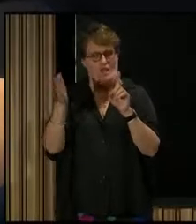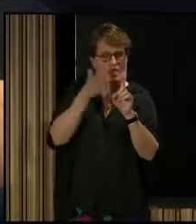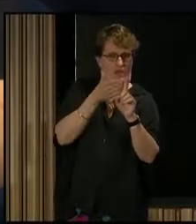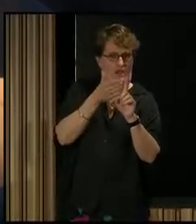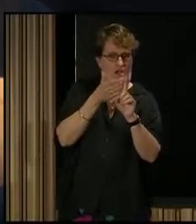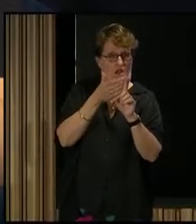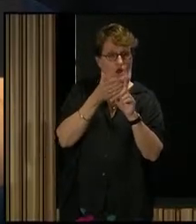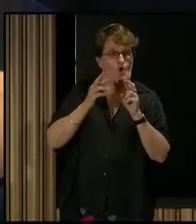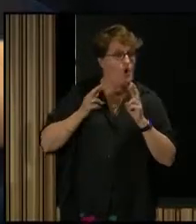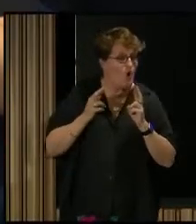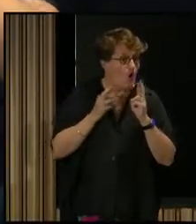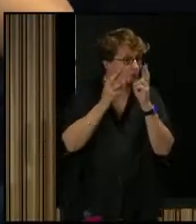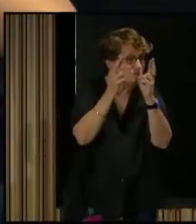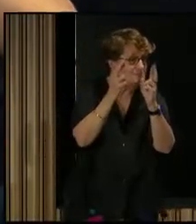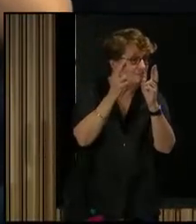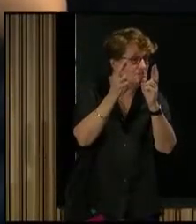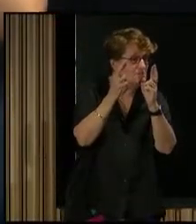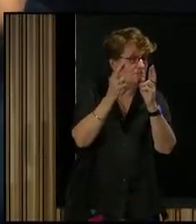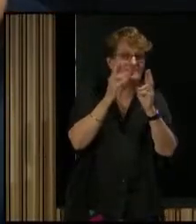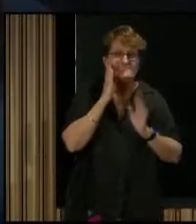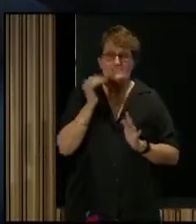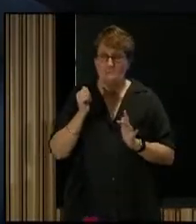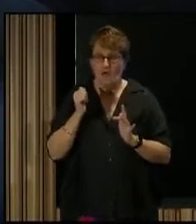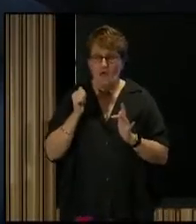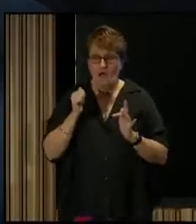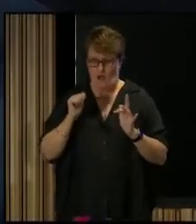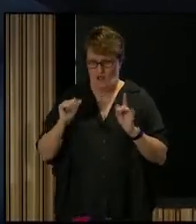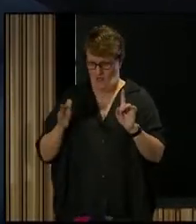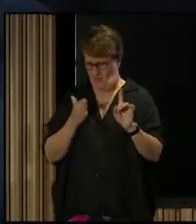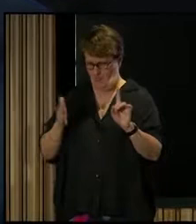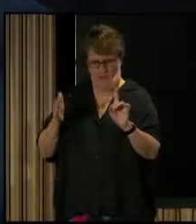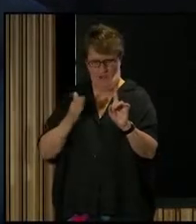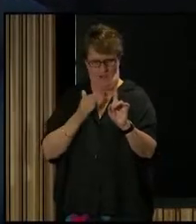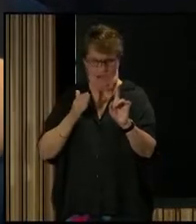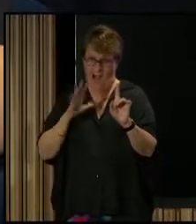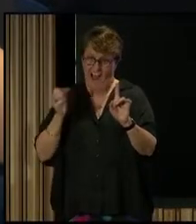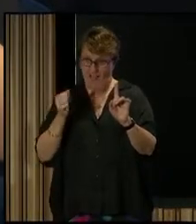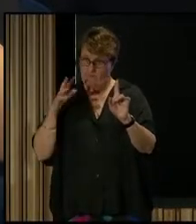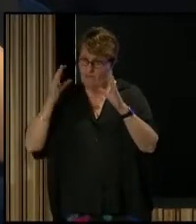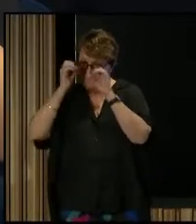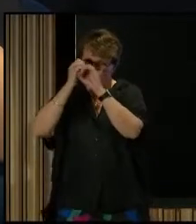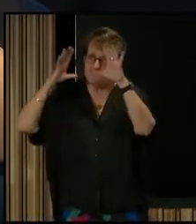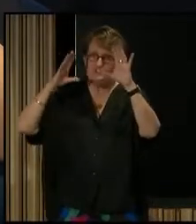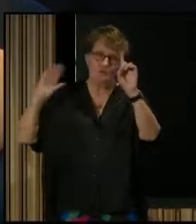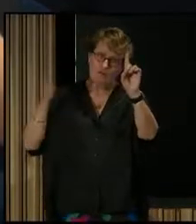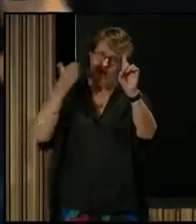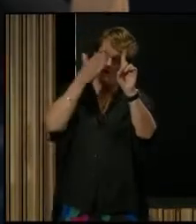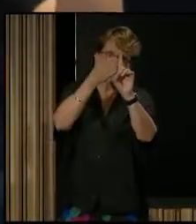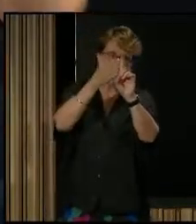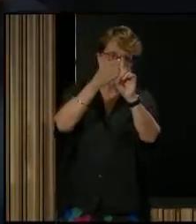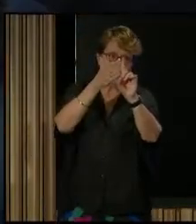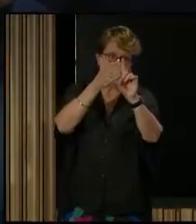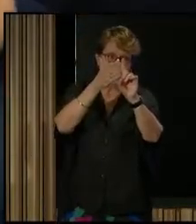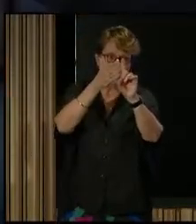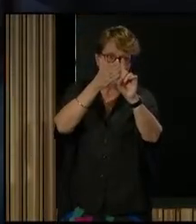the optimism comes in that no matter all of those moving parts on the way, I have a vision of where I want the song to be at the end. I've arranged it. I've